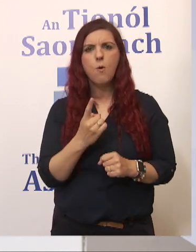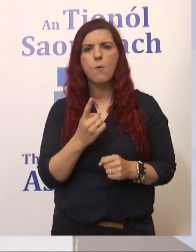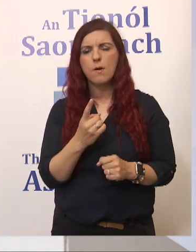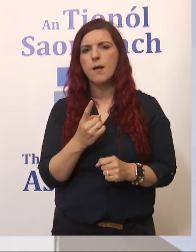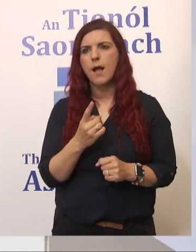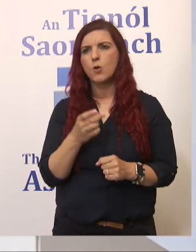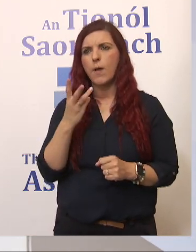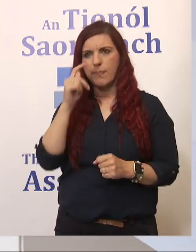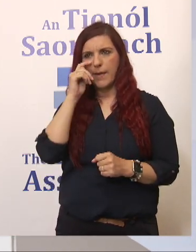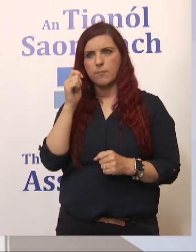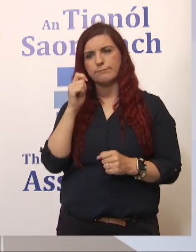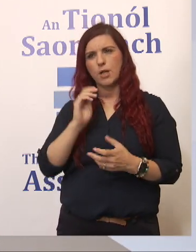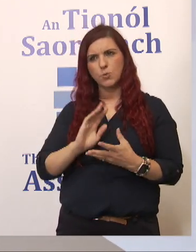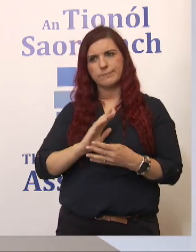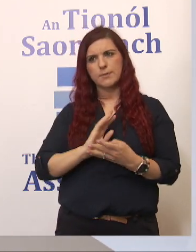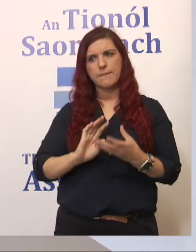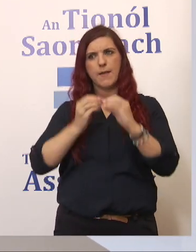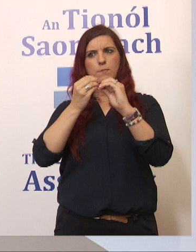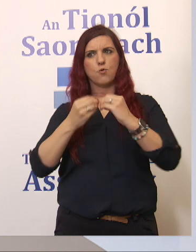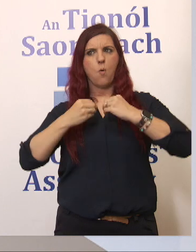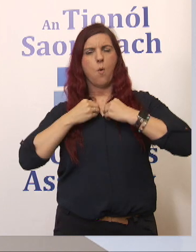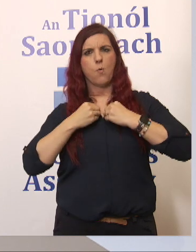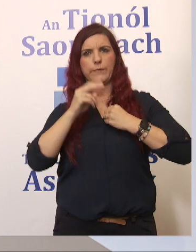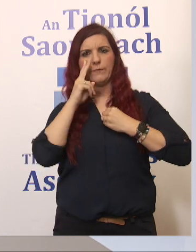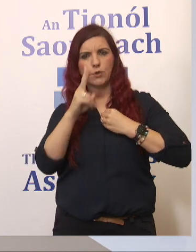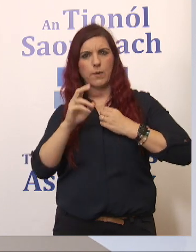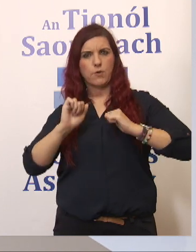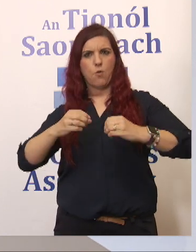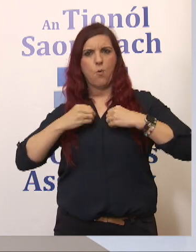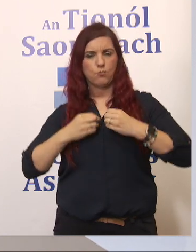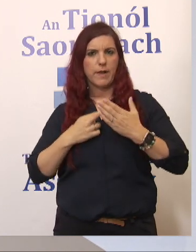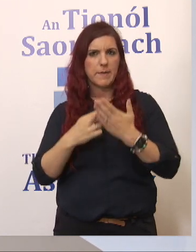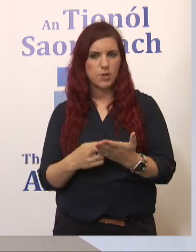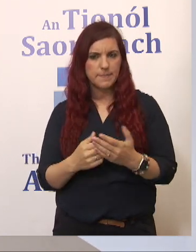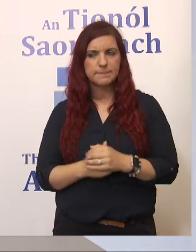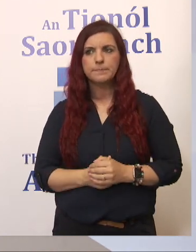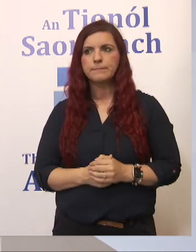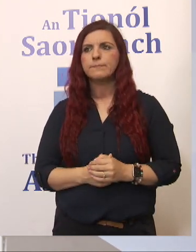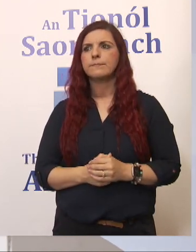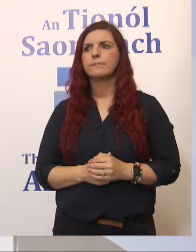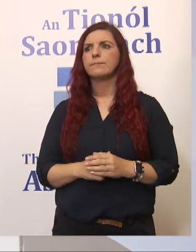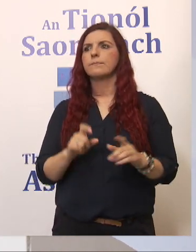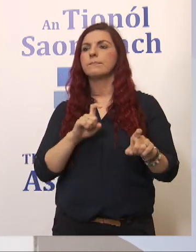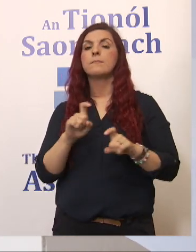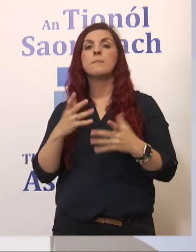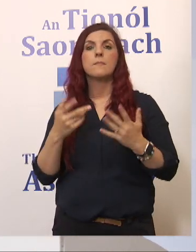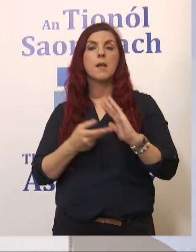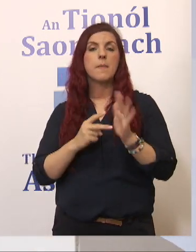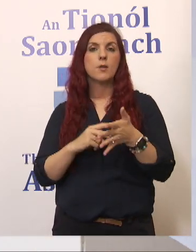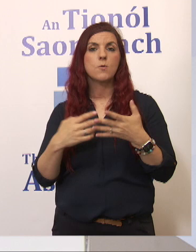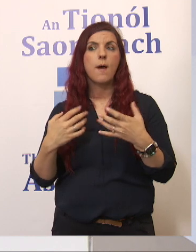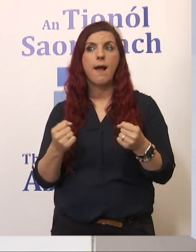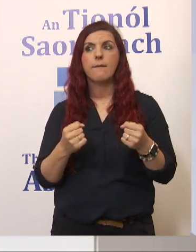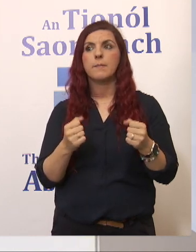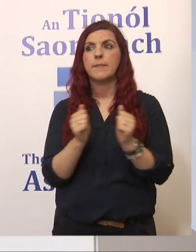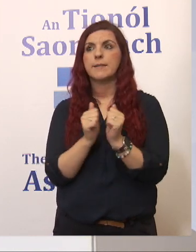or your view of, the direction of travel of your recommendations that you'll eventually make. We still are planning to have a session on the 10th of